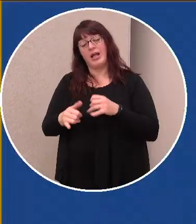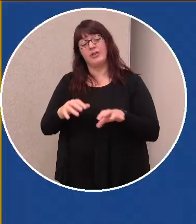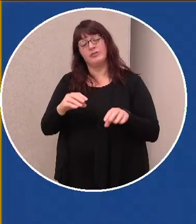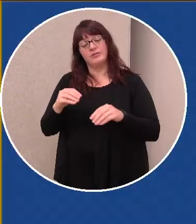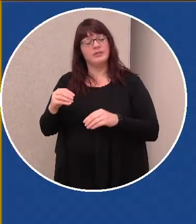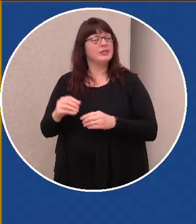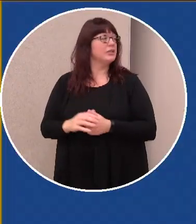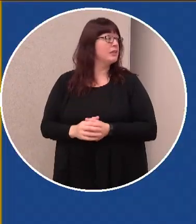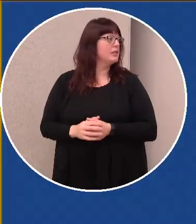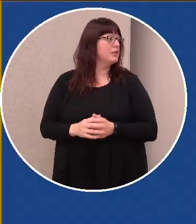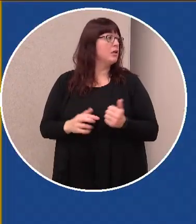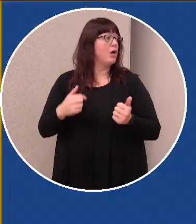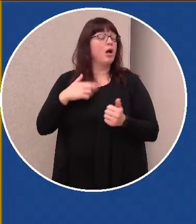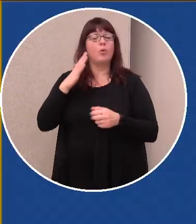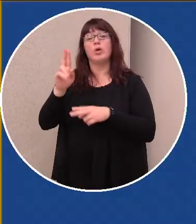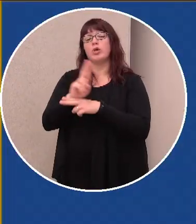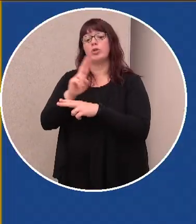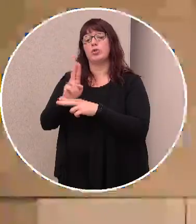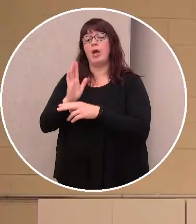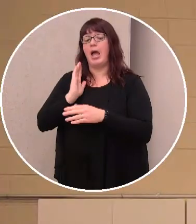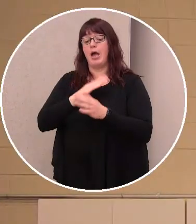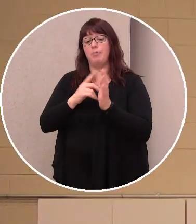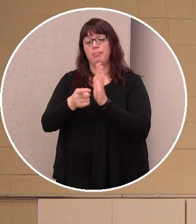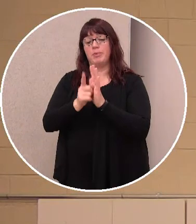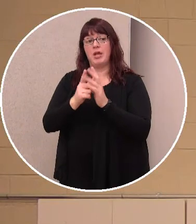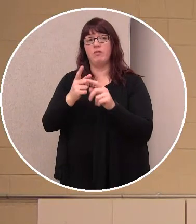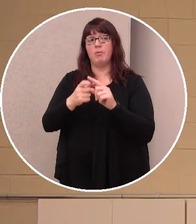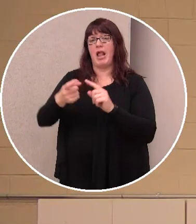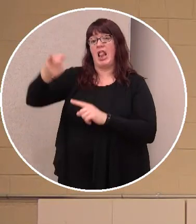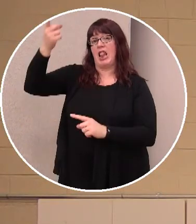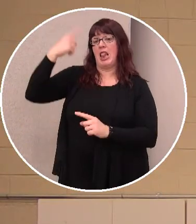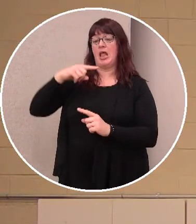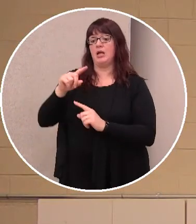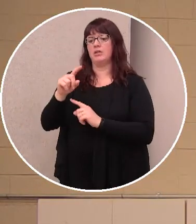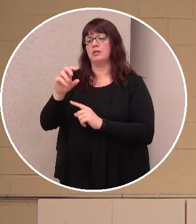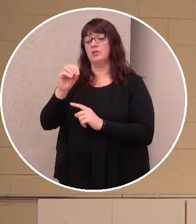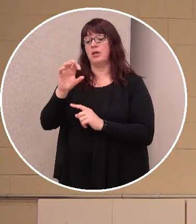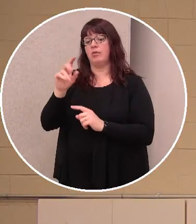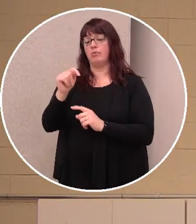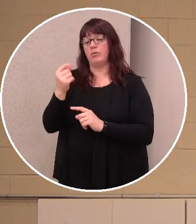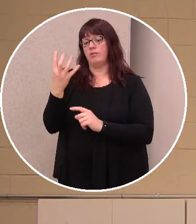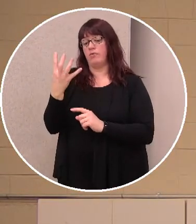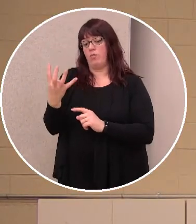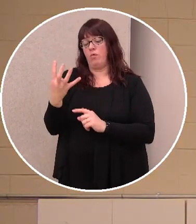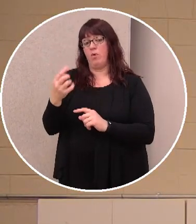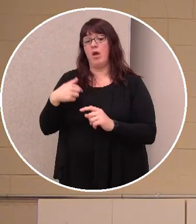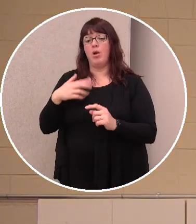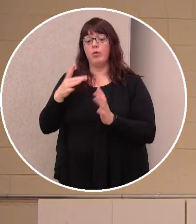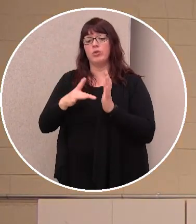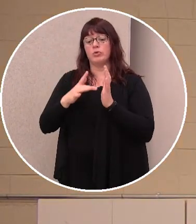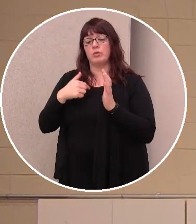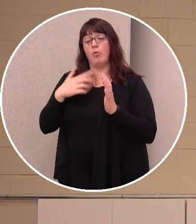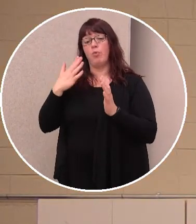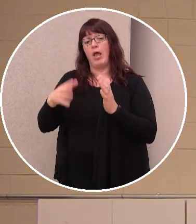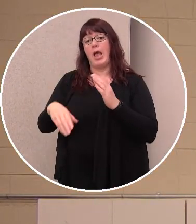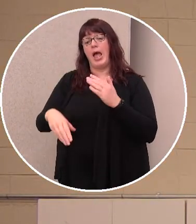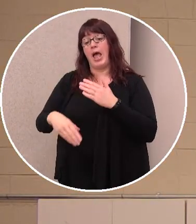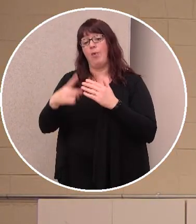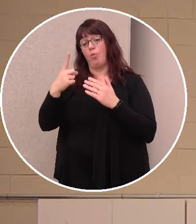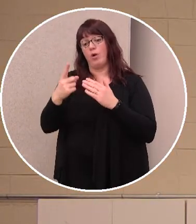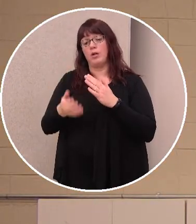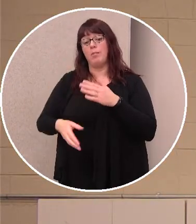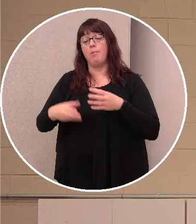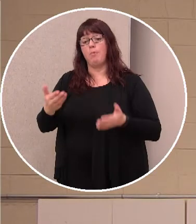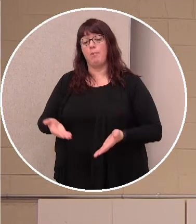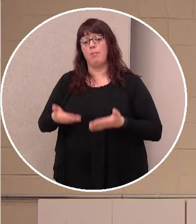from the minutes of the Executive Committee meeting of October the 4th. They're in your kit. There will be one motion in addition to the motion to